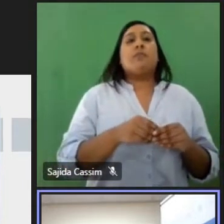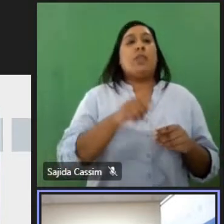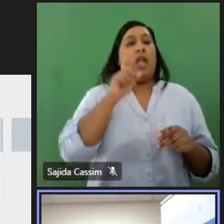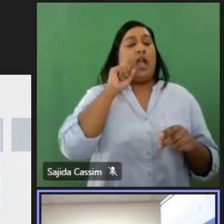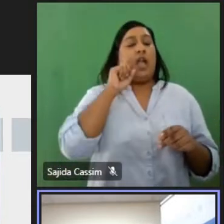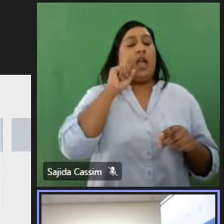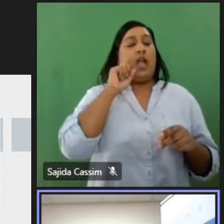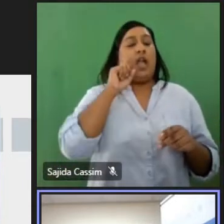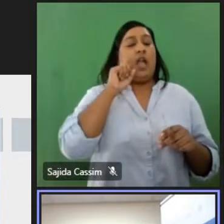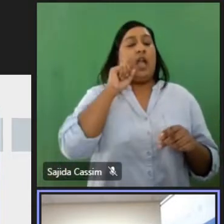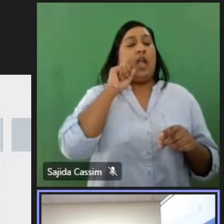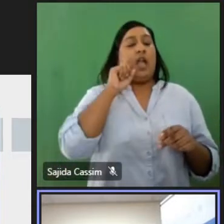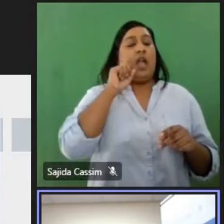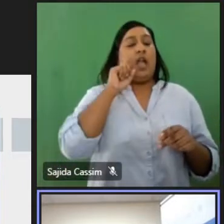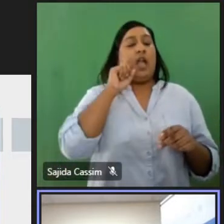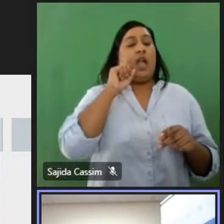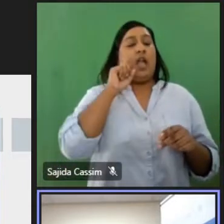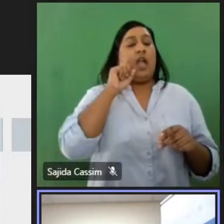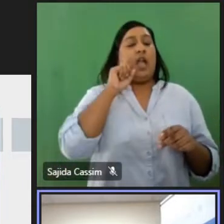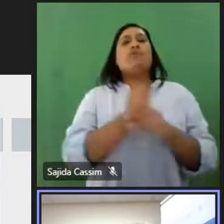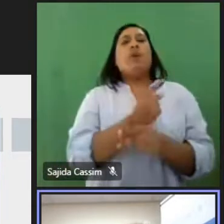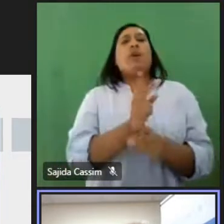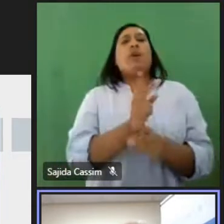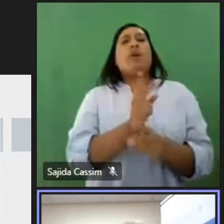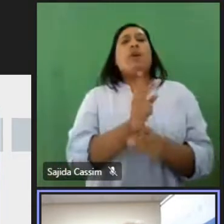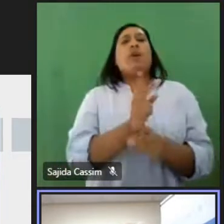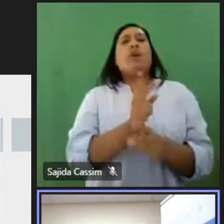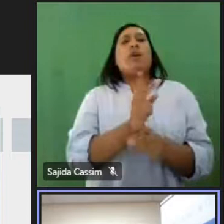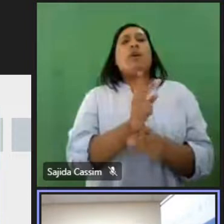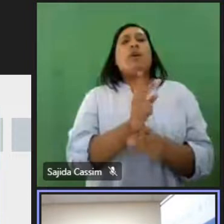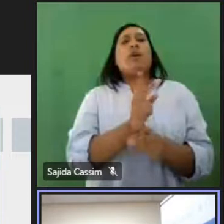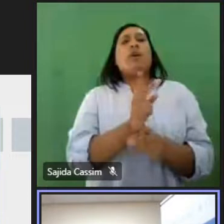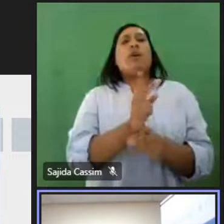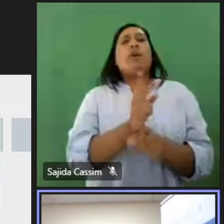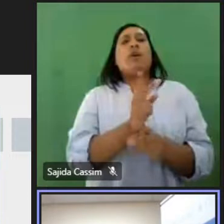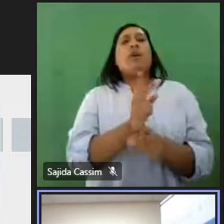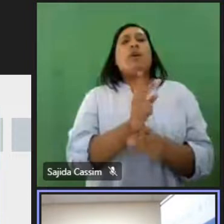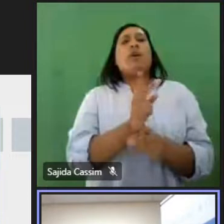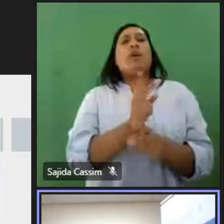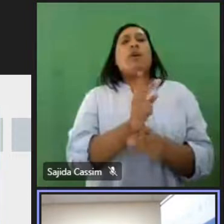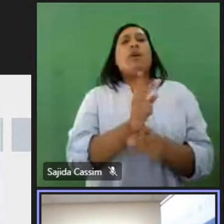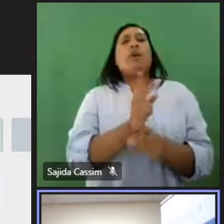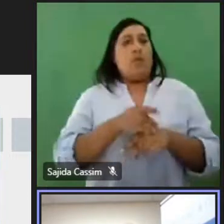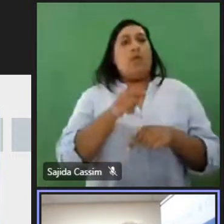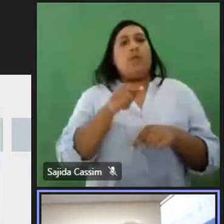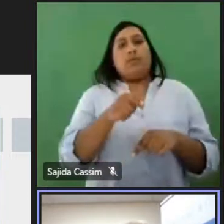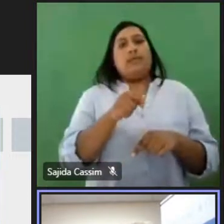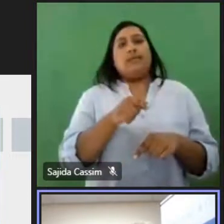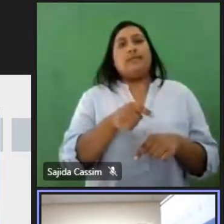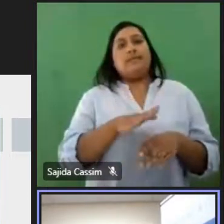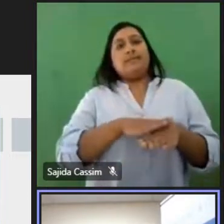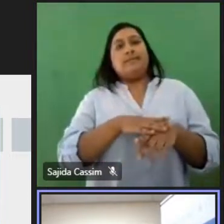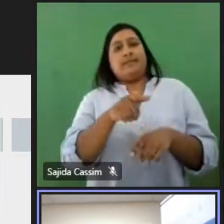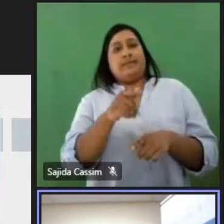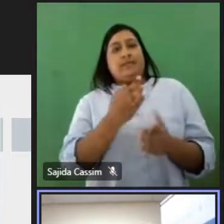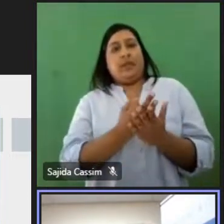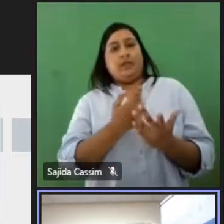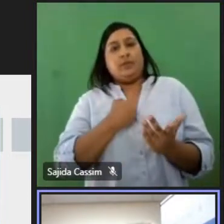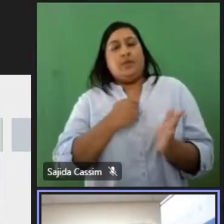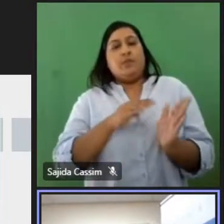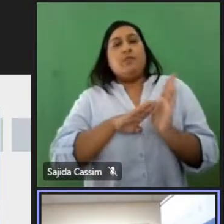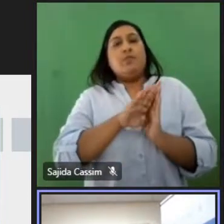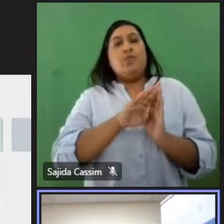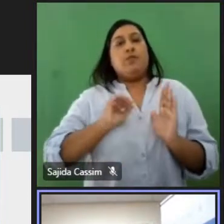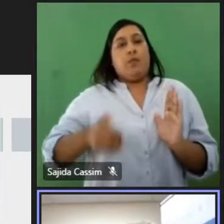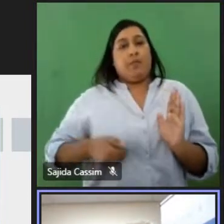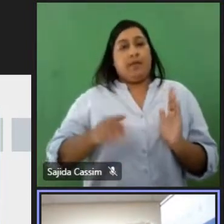12. That allowed us to make a little bit of comparisons. But it was also based on the fact that we had already a group of women without